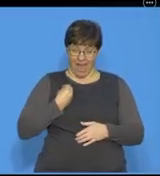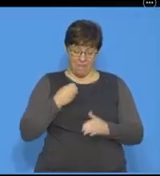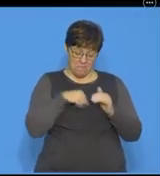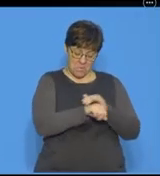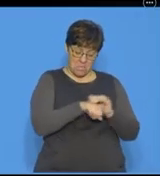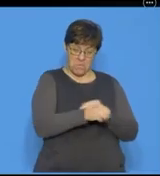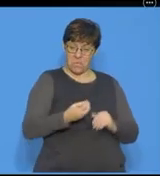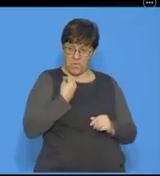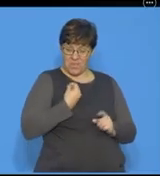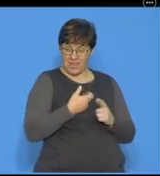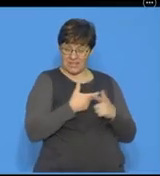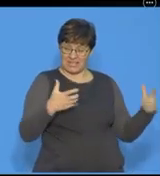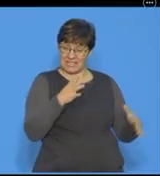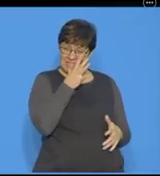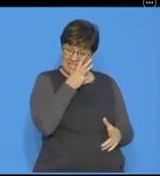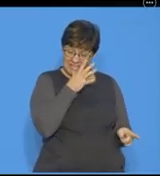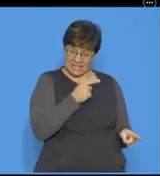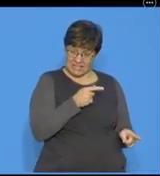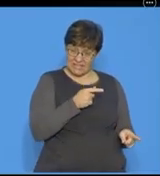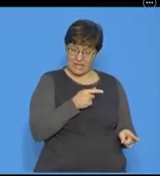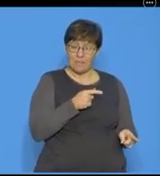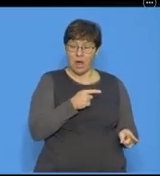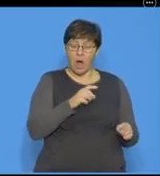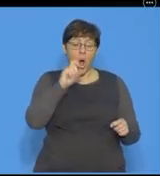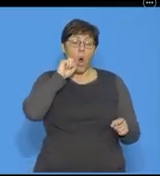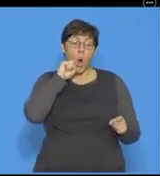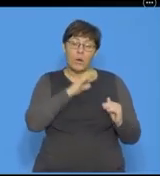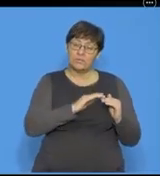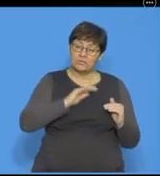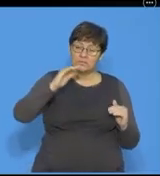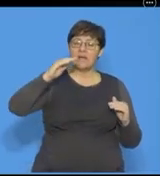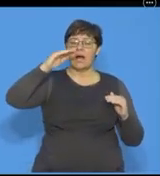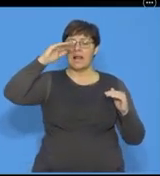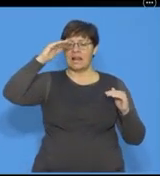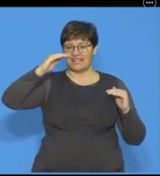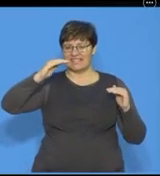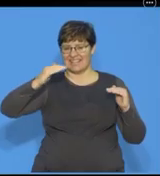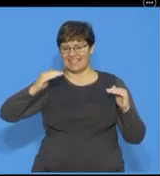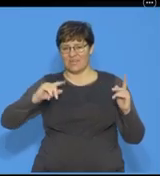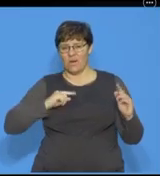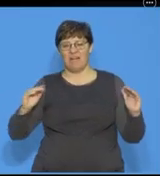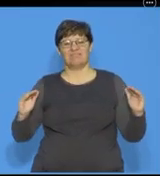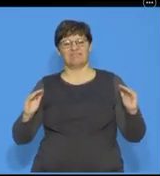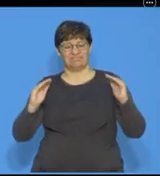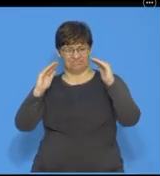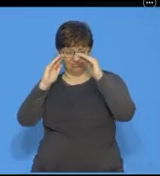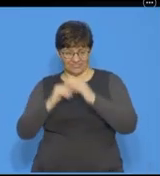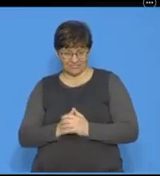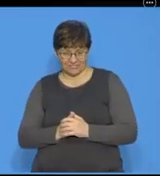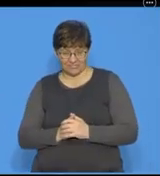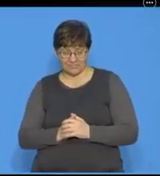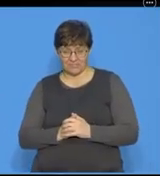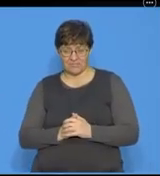children and decreasing numbers of people as we got older and